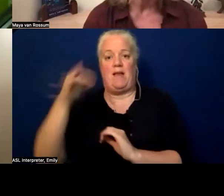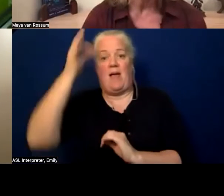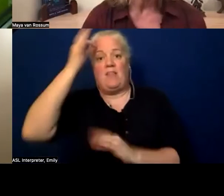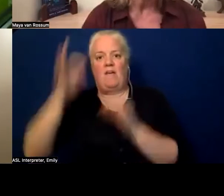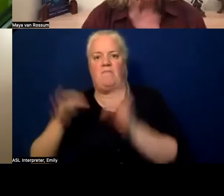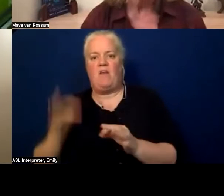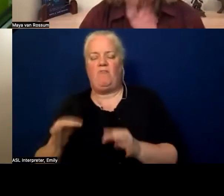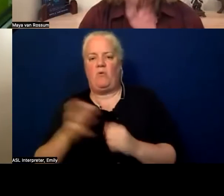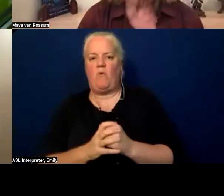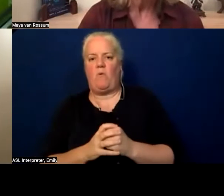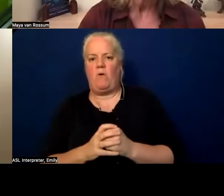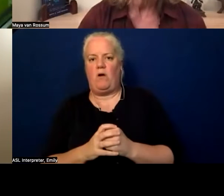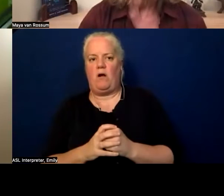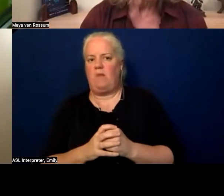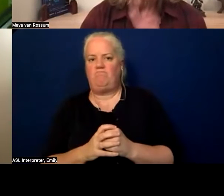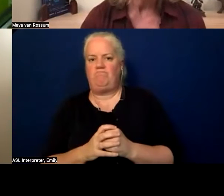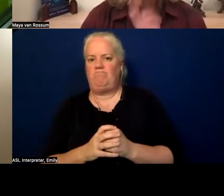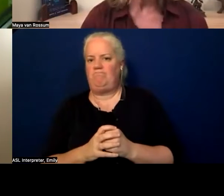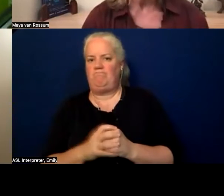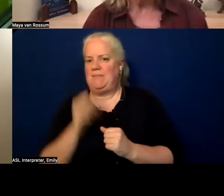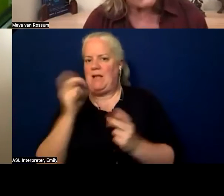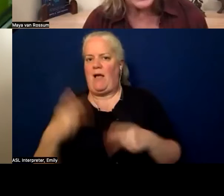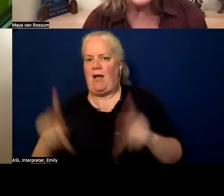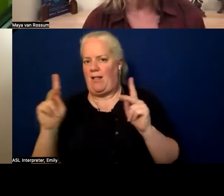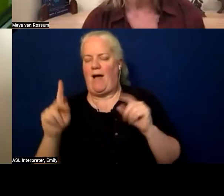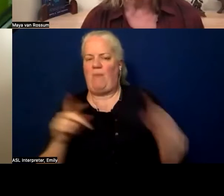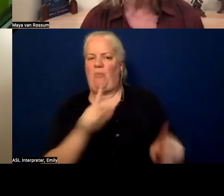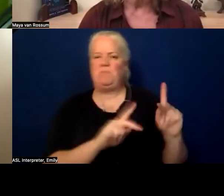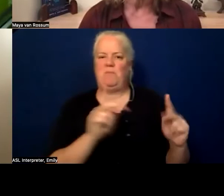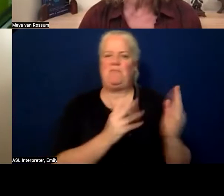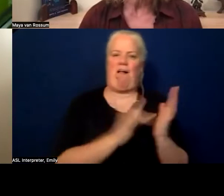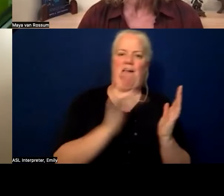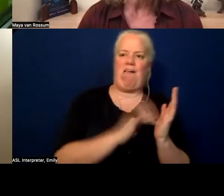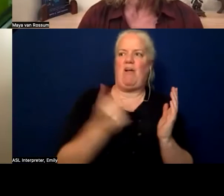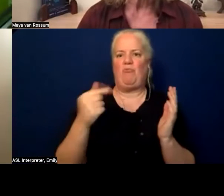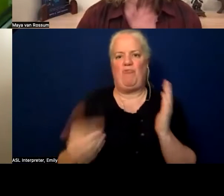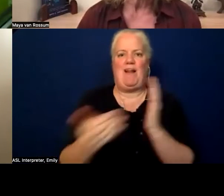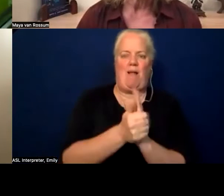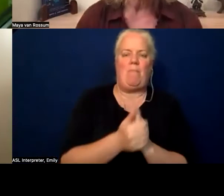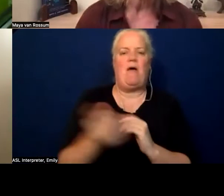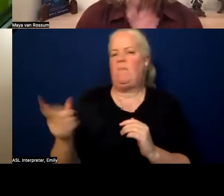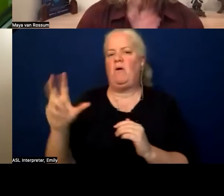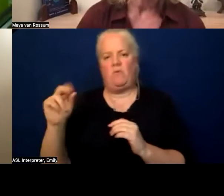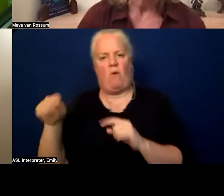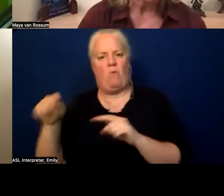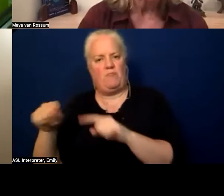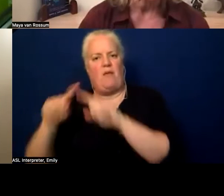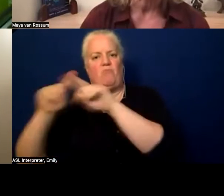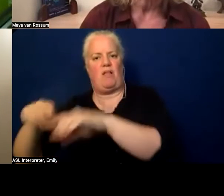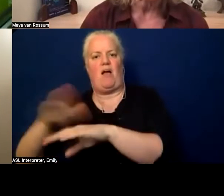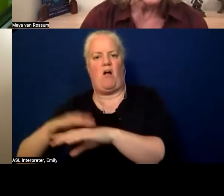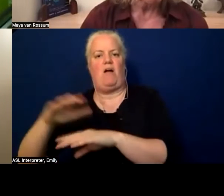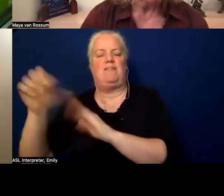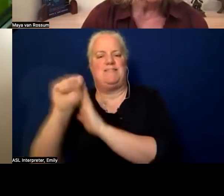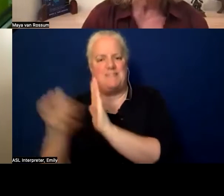the opportunity to misuse or abuse the Green Amendment, and in fact relied upon the state Supreme Court